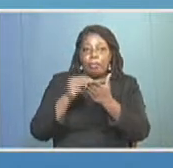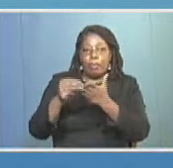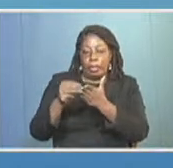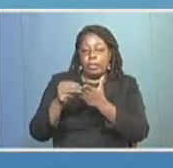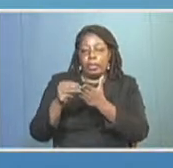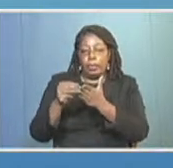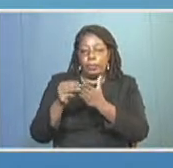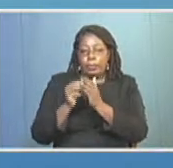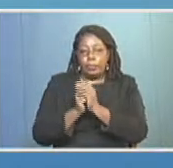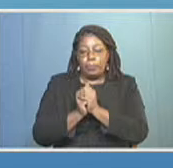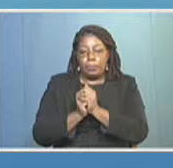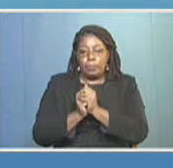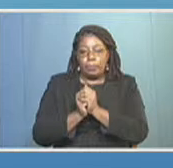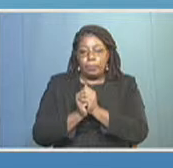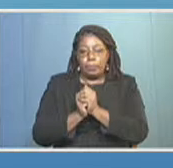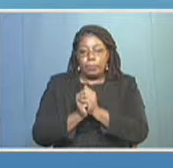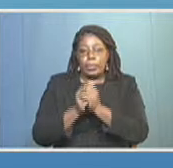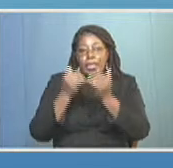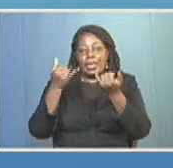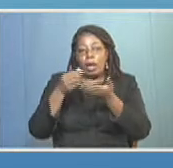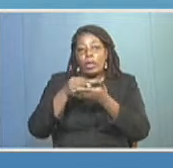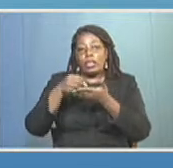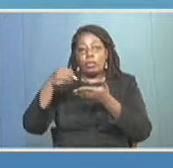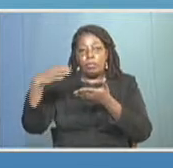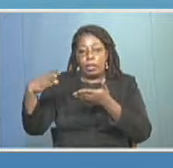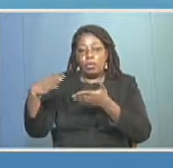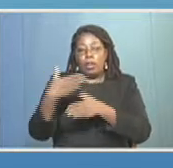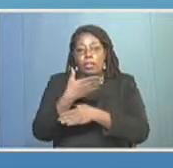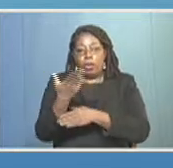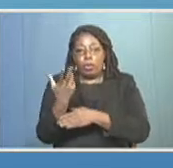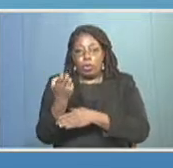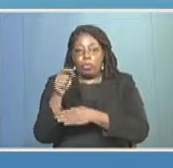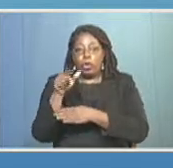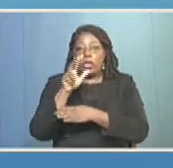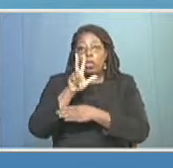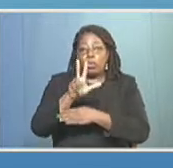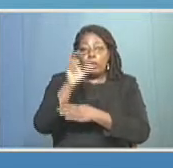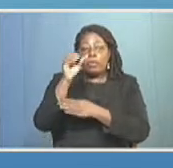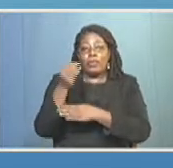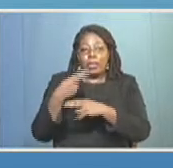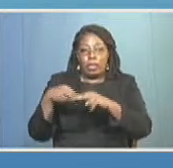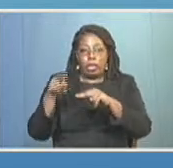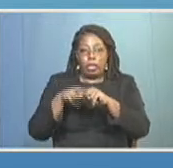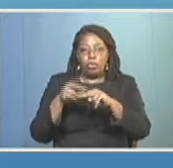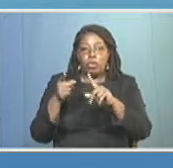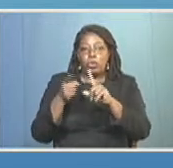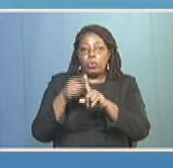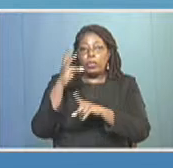transfers. Now, in terms of recurrent expenditure, there was a 13.3% increase to